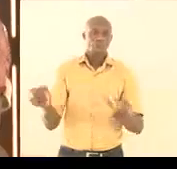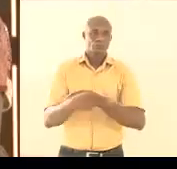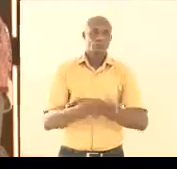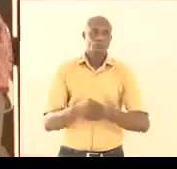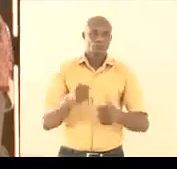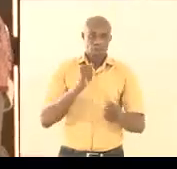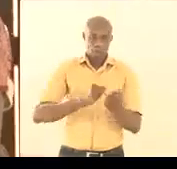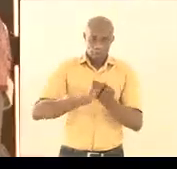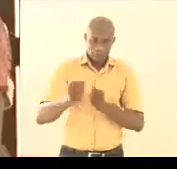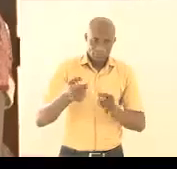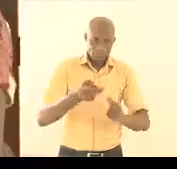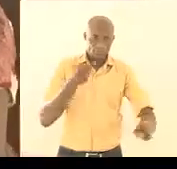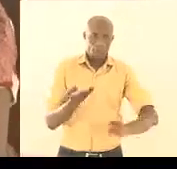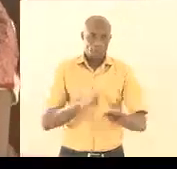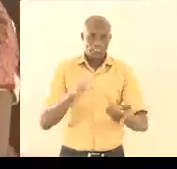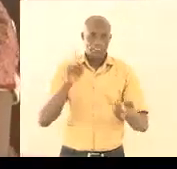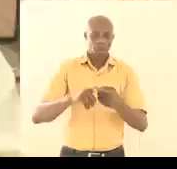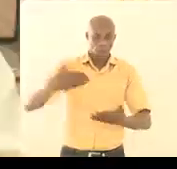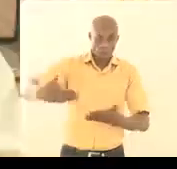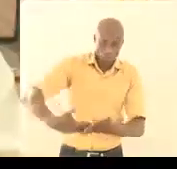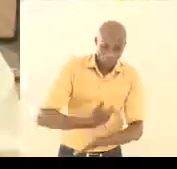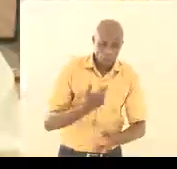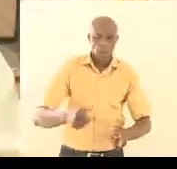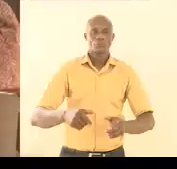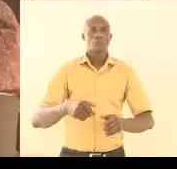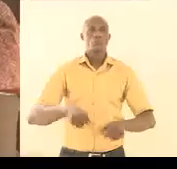passing from death into new life.